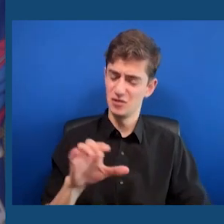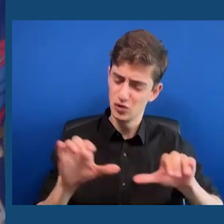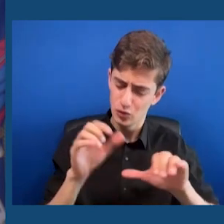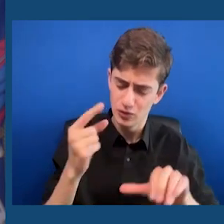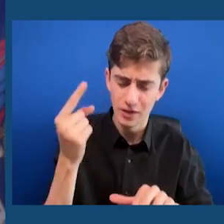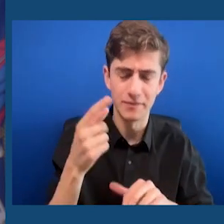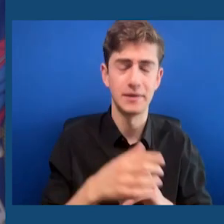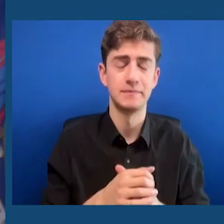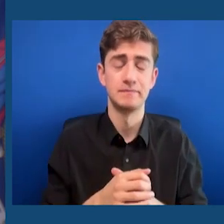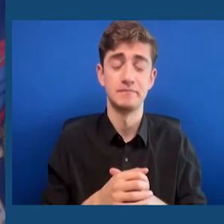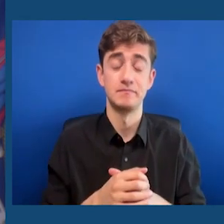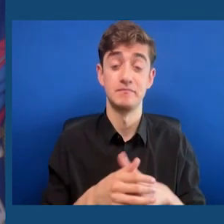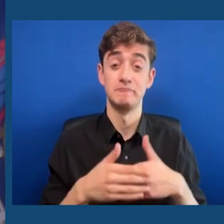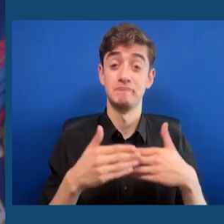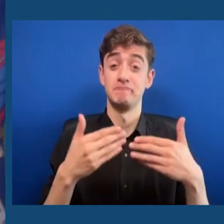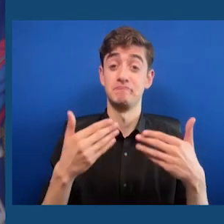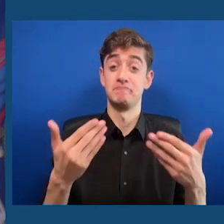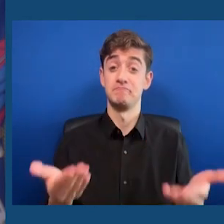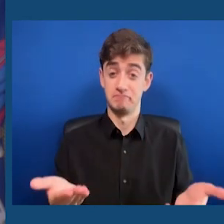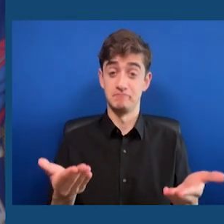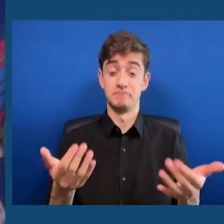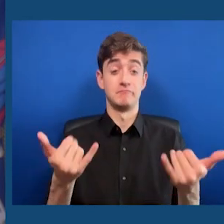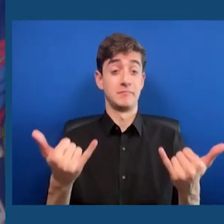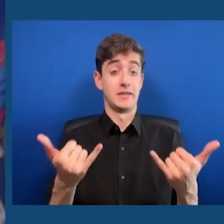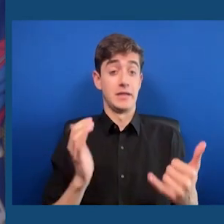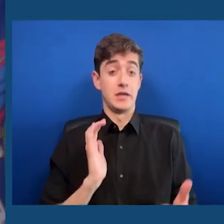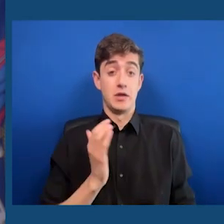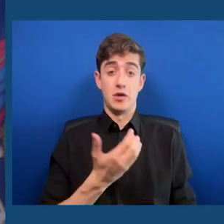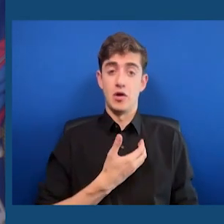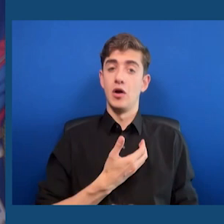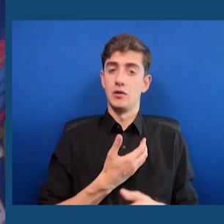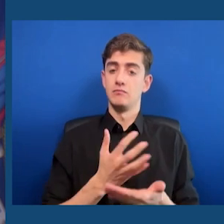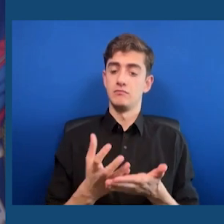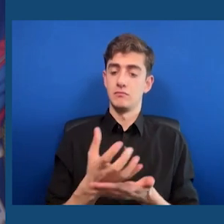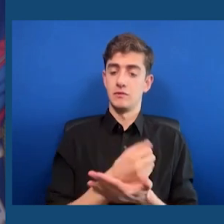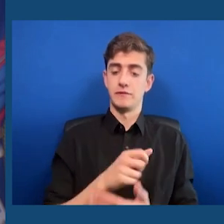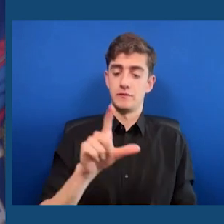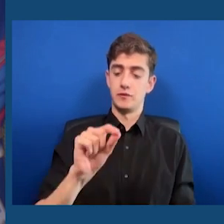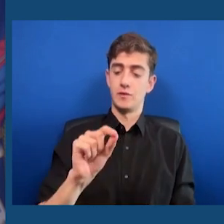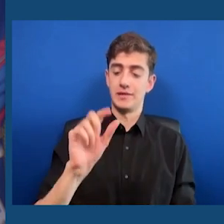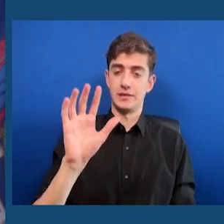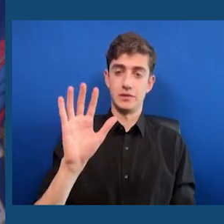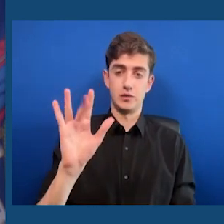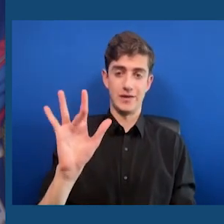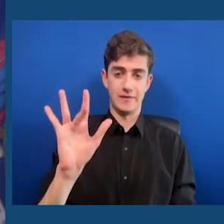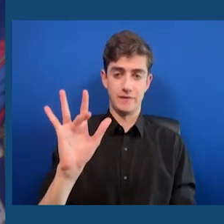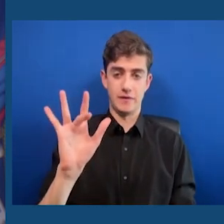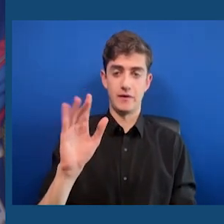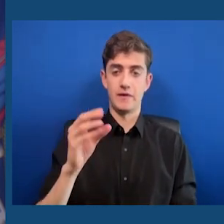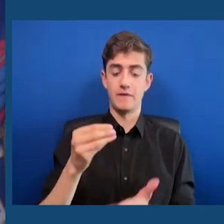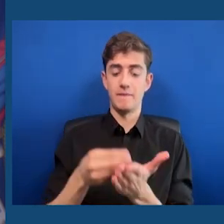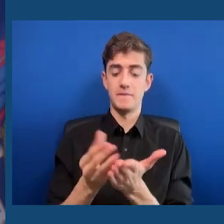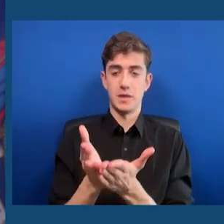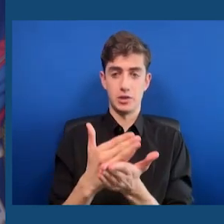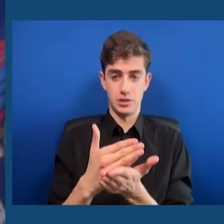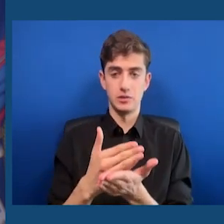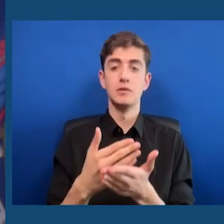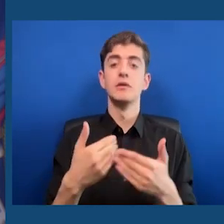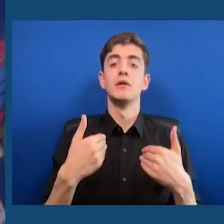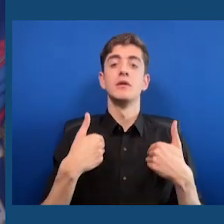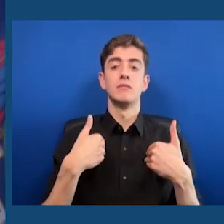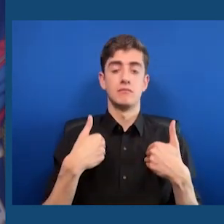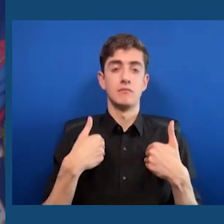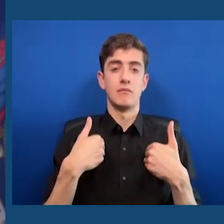our collective 2025 budget has a nation-leading strategy to help police and prosecutors break